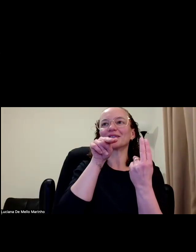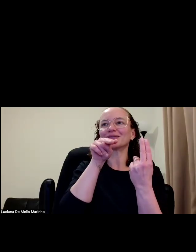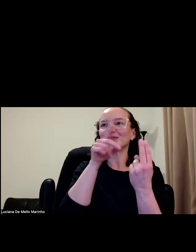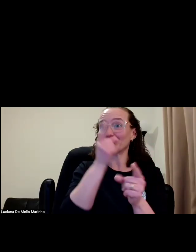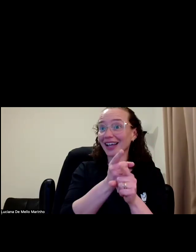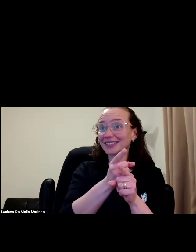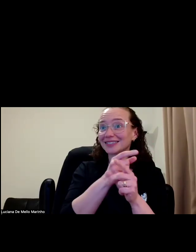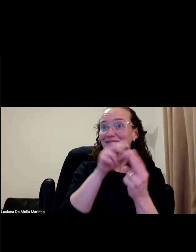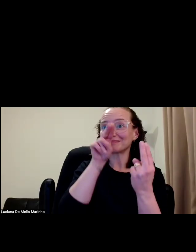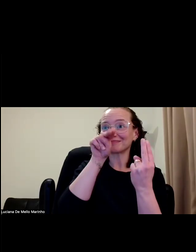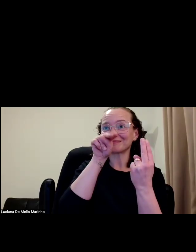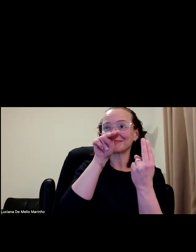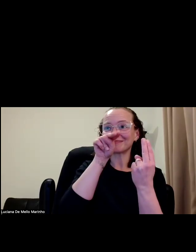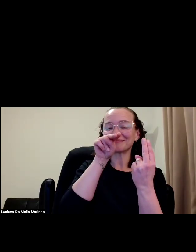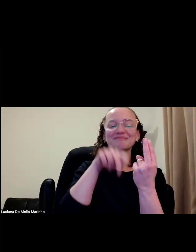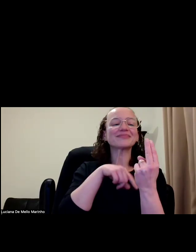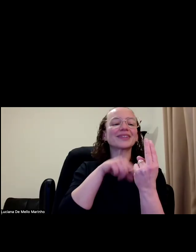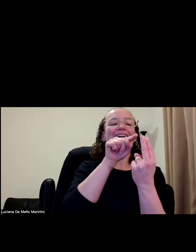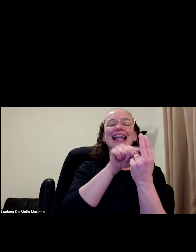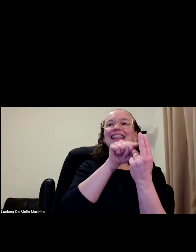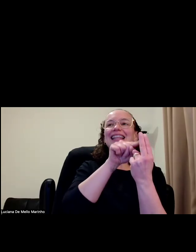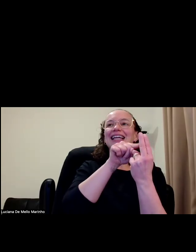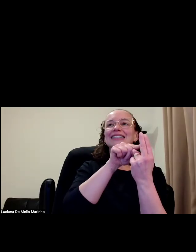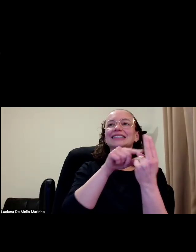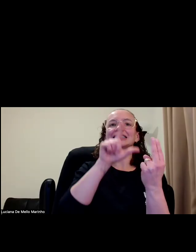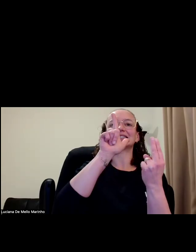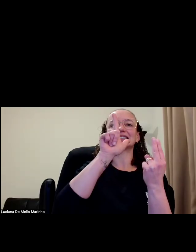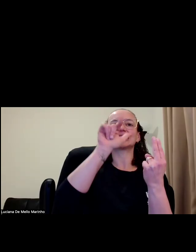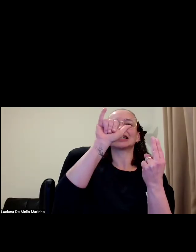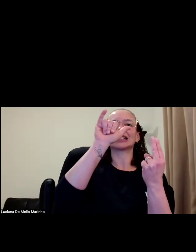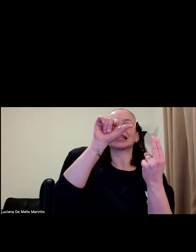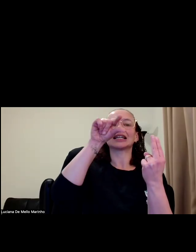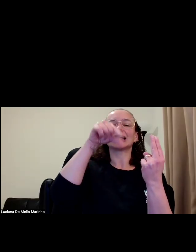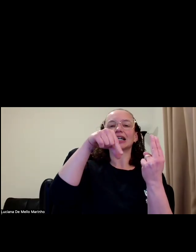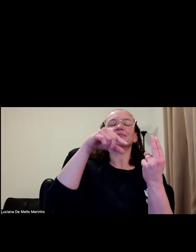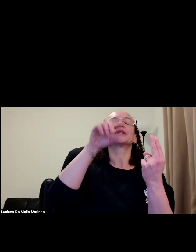tongue, right? Closest to your tongue. This side